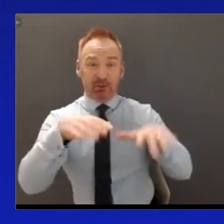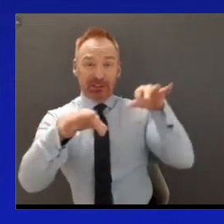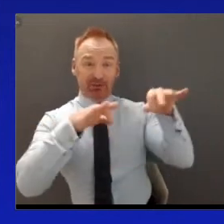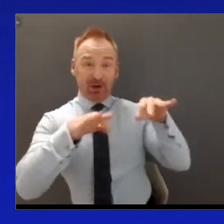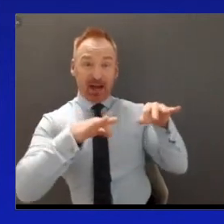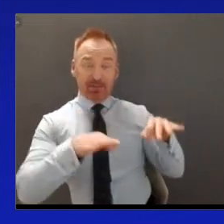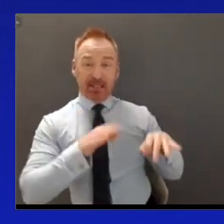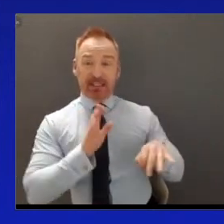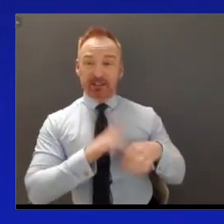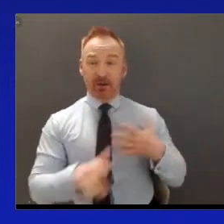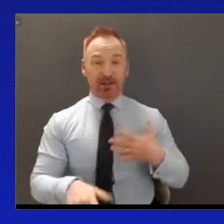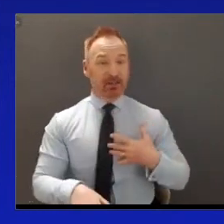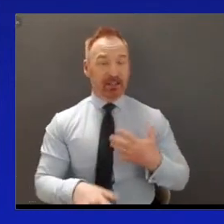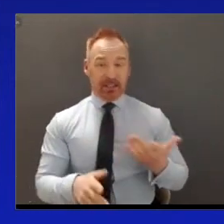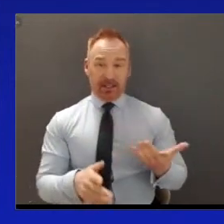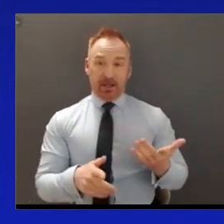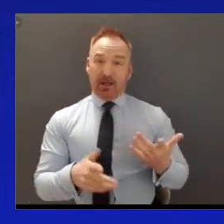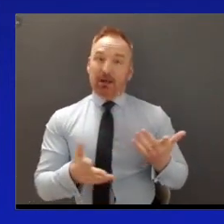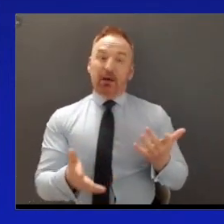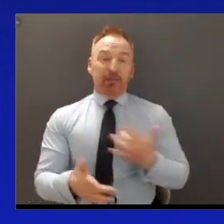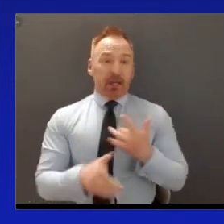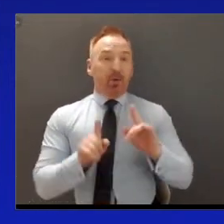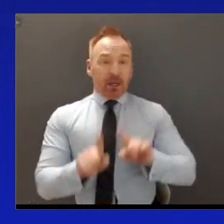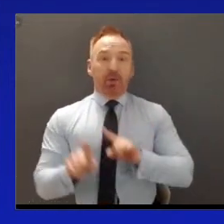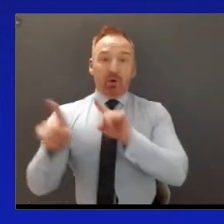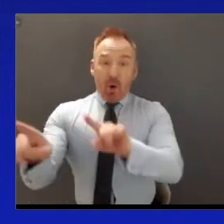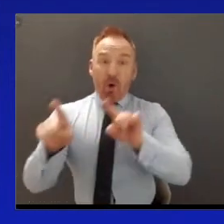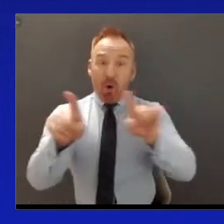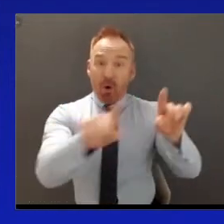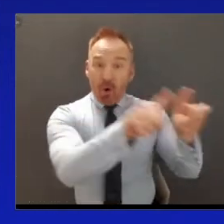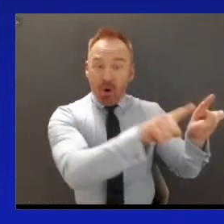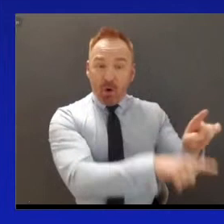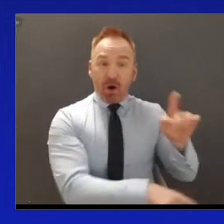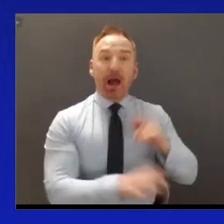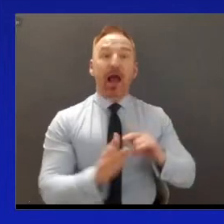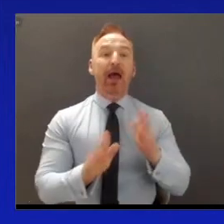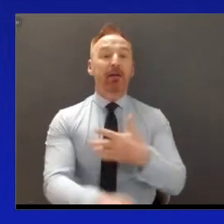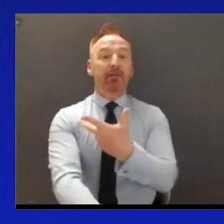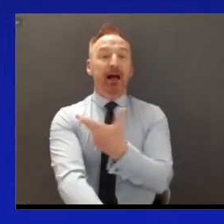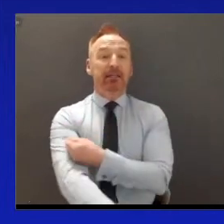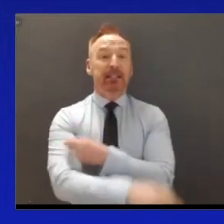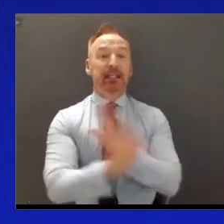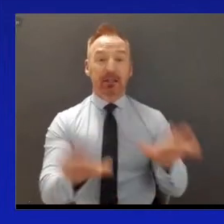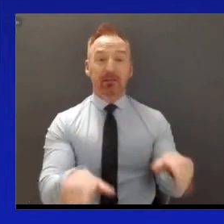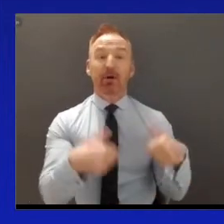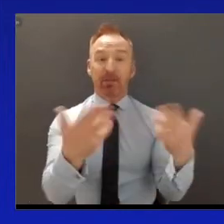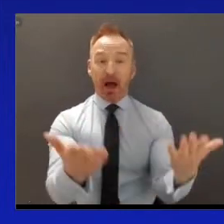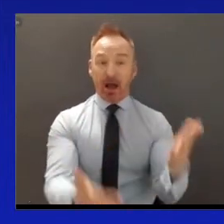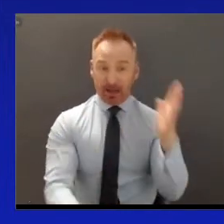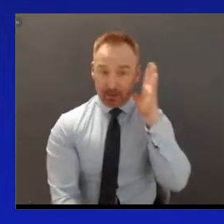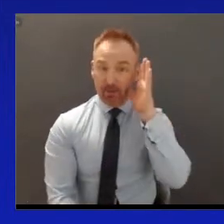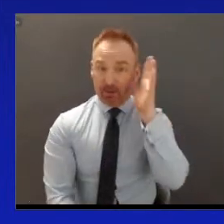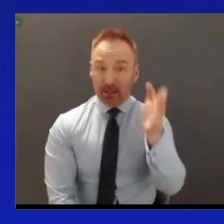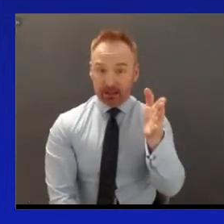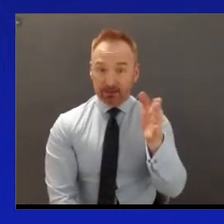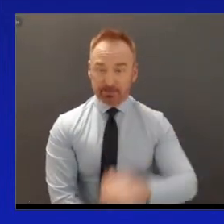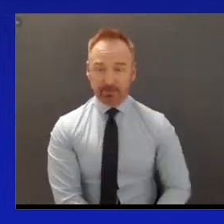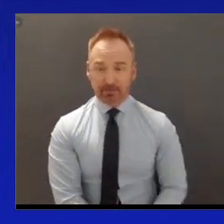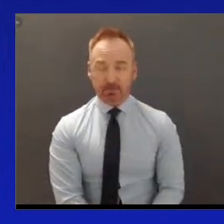any disadvantage. We're going to get out there, and they'll be able to get the vaccine when those populations are able to get